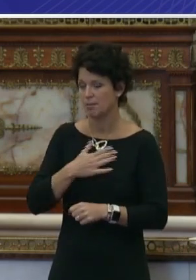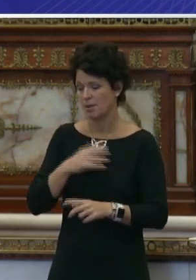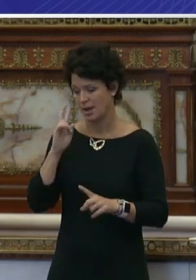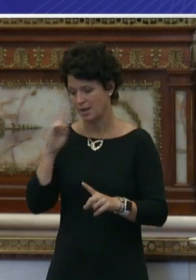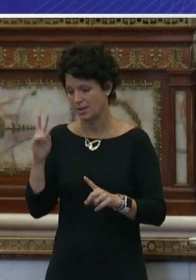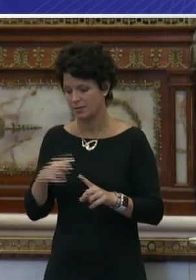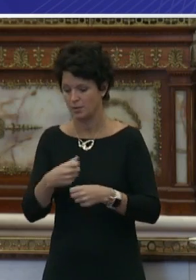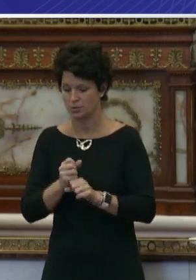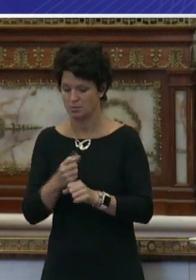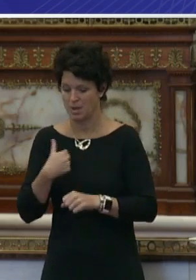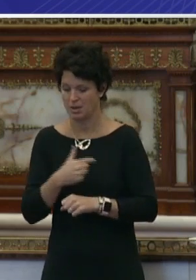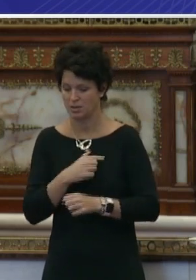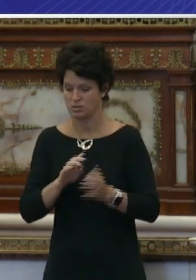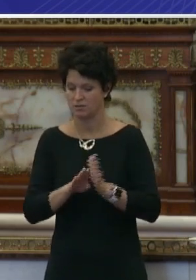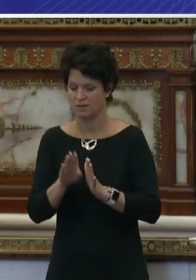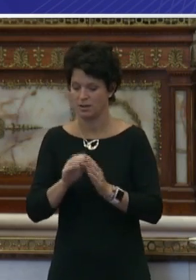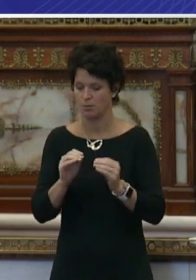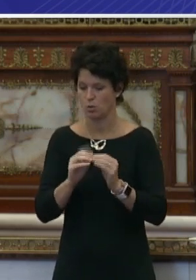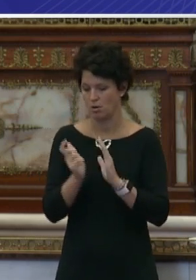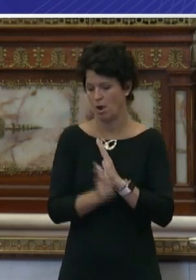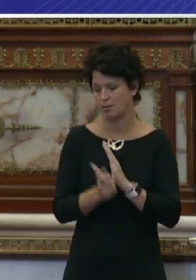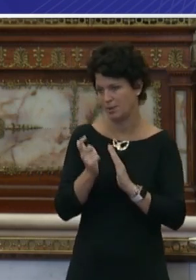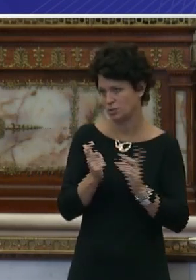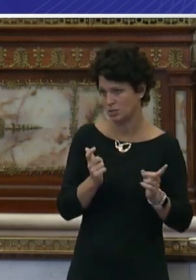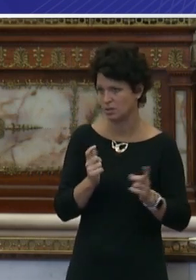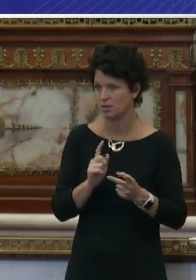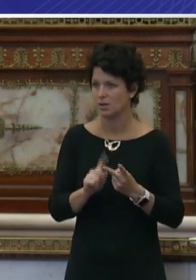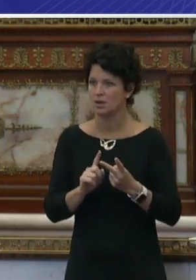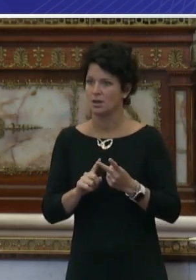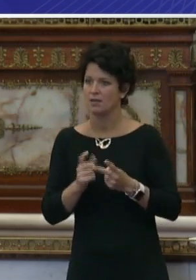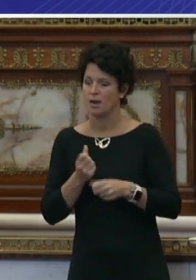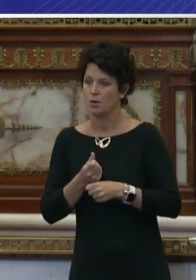this will create us to develop more automation. This will